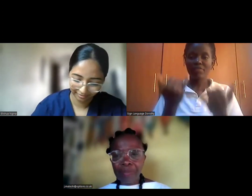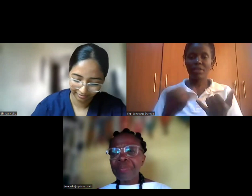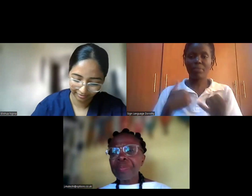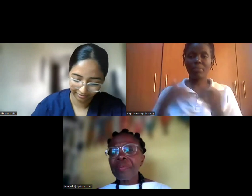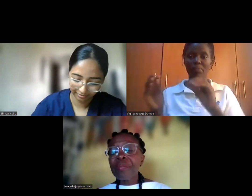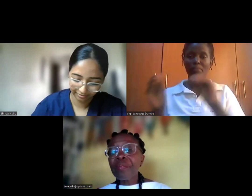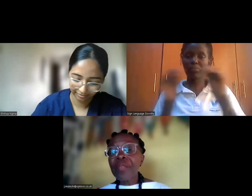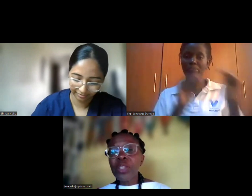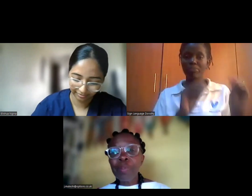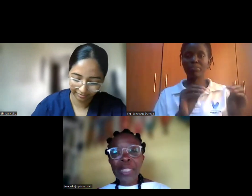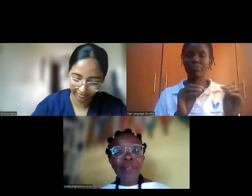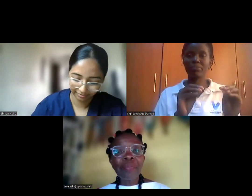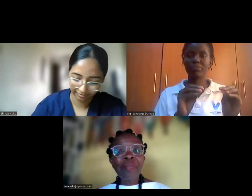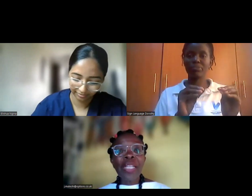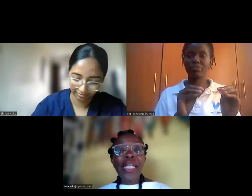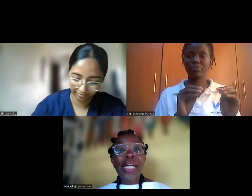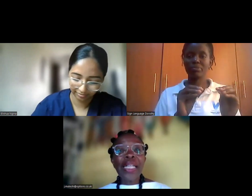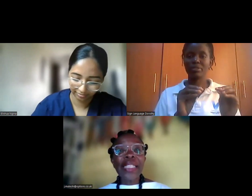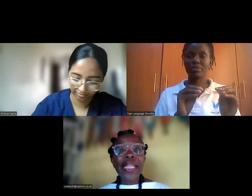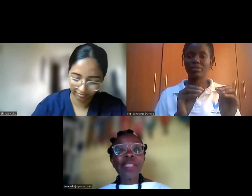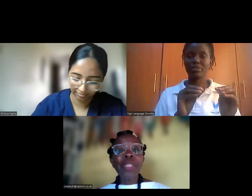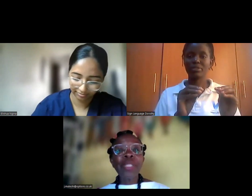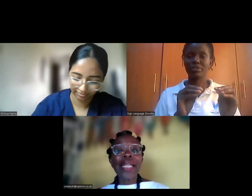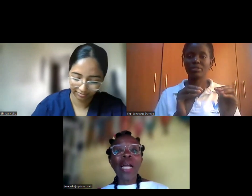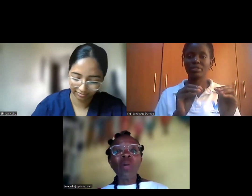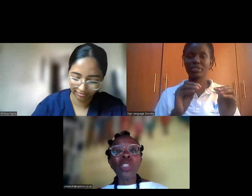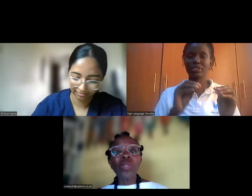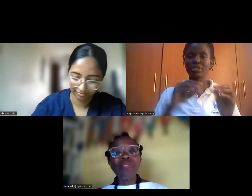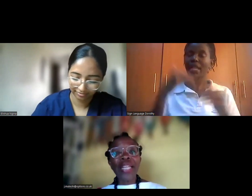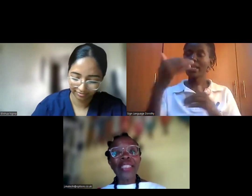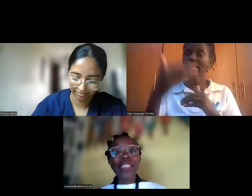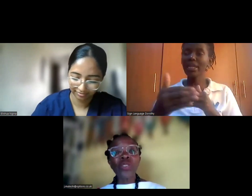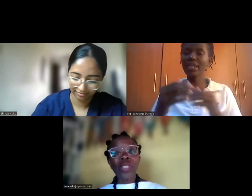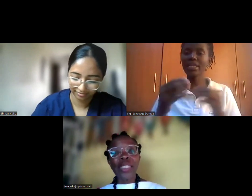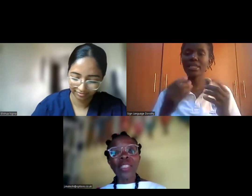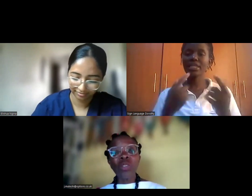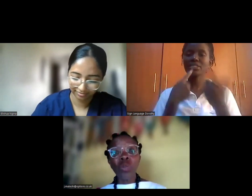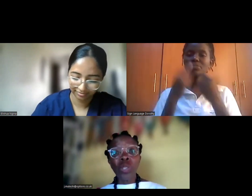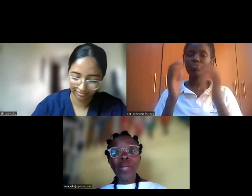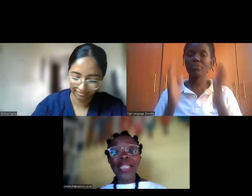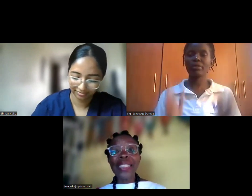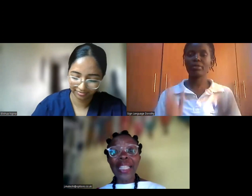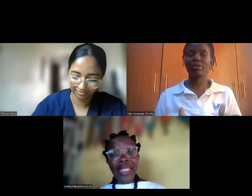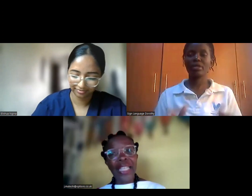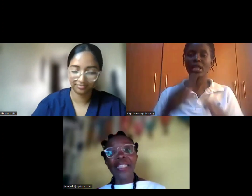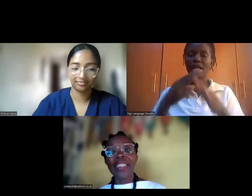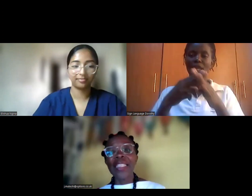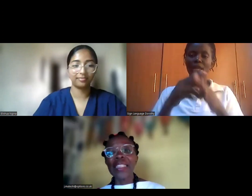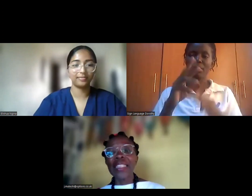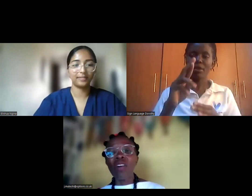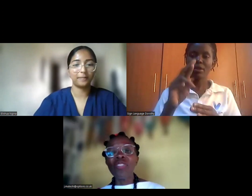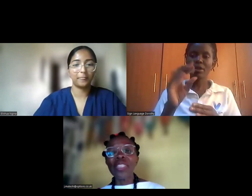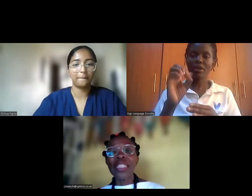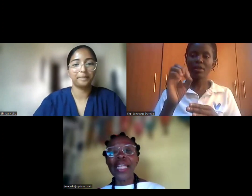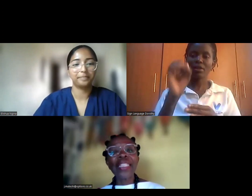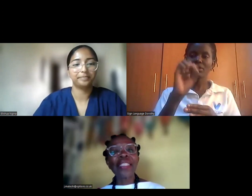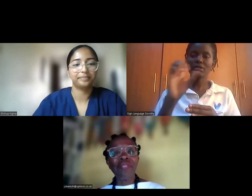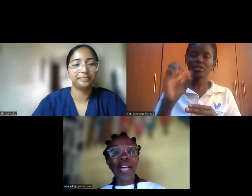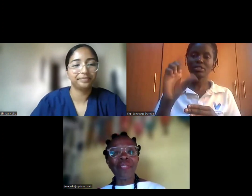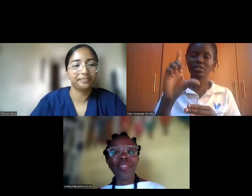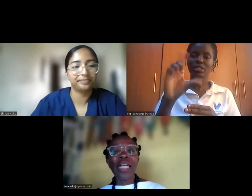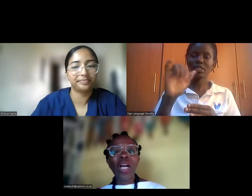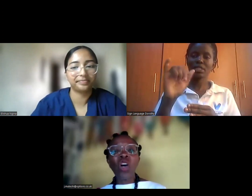next speaker. The next speaker I now want to invite is Rosalind Buyo, a dedicated nursing officer